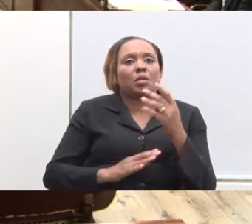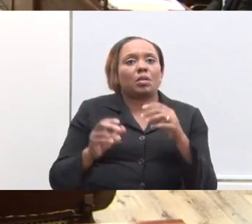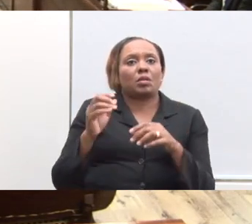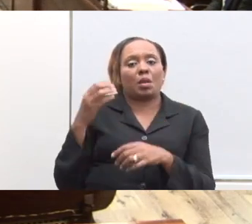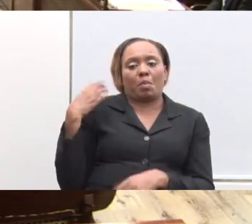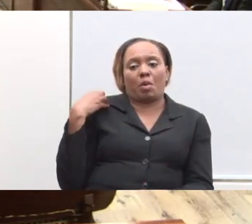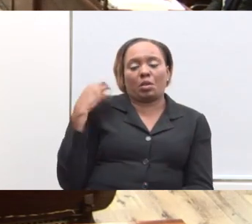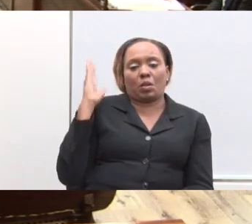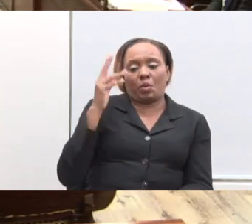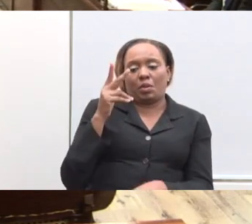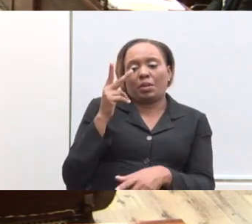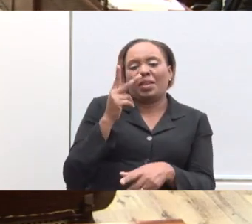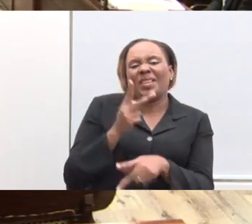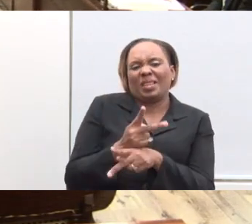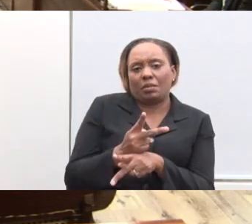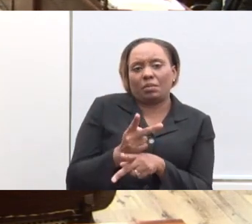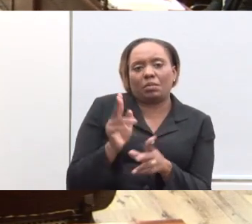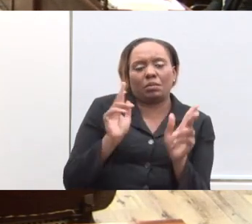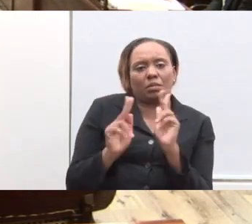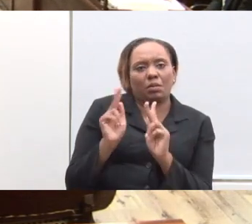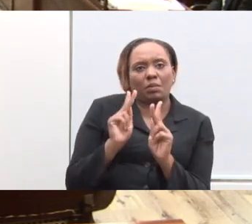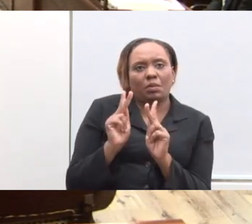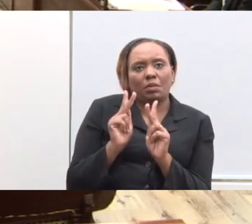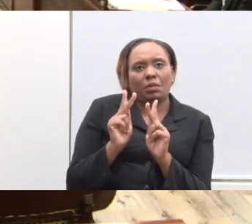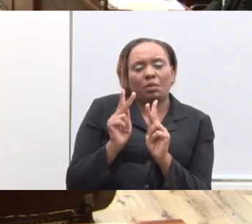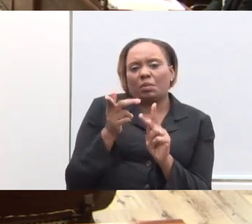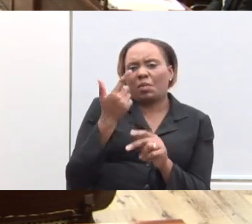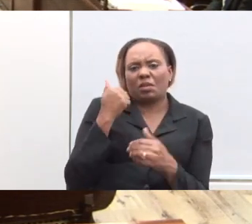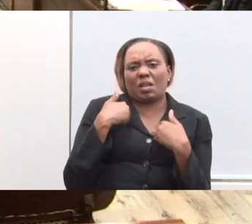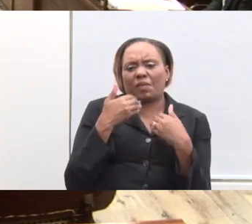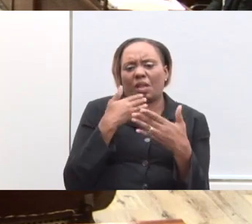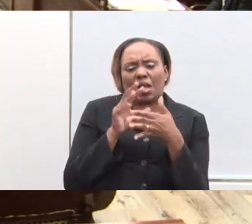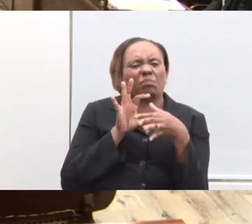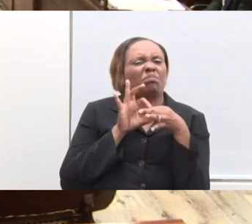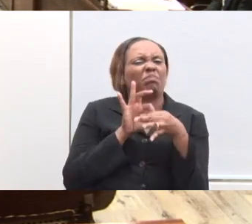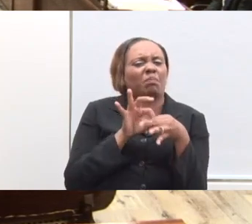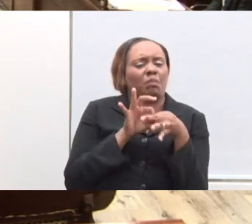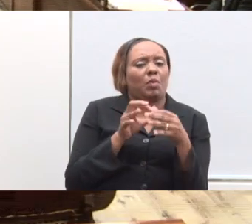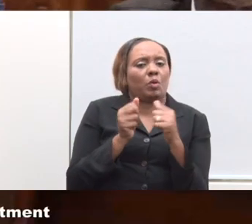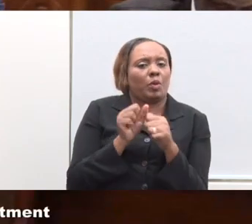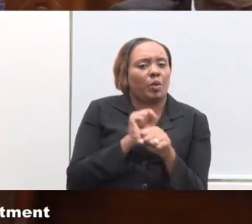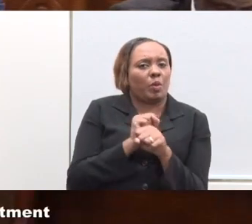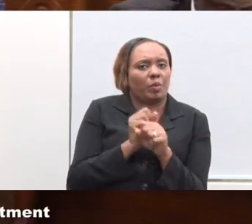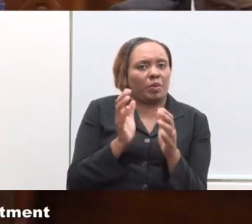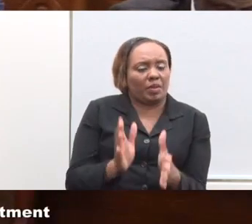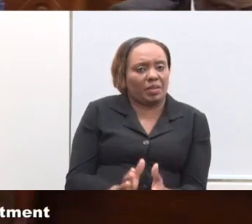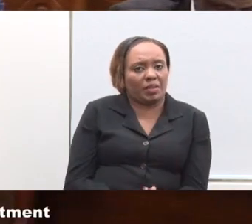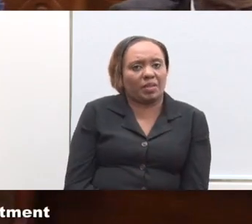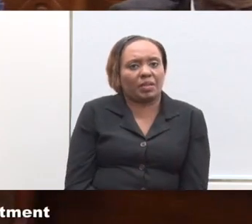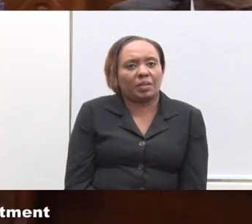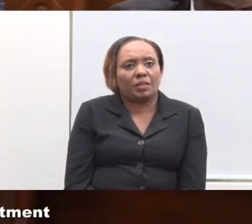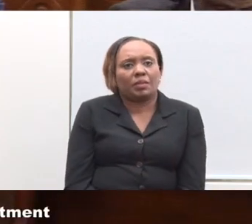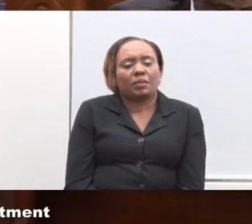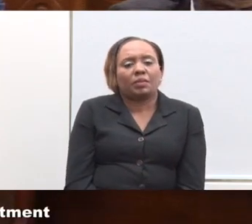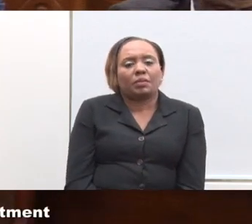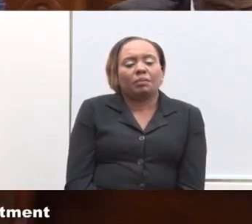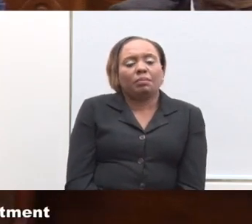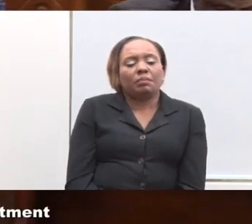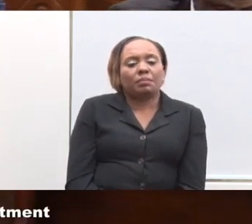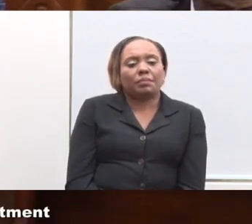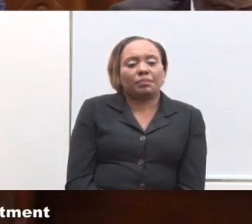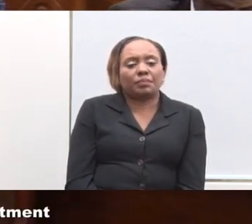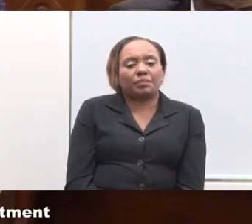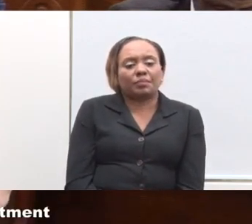on their payroll because they've developed bonds with their employees, and they may have the capacity